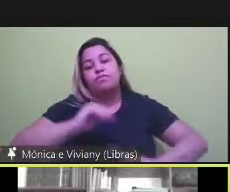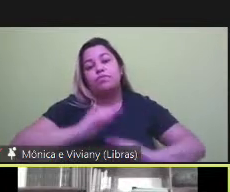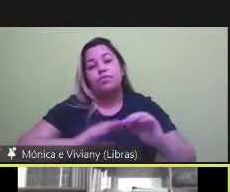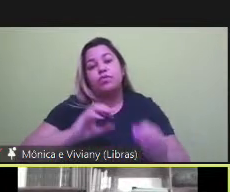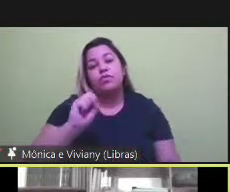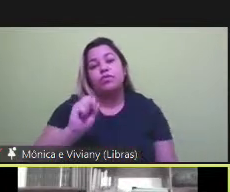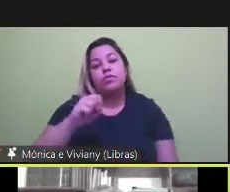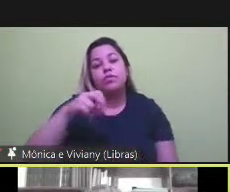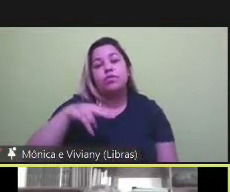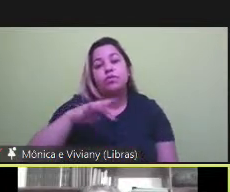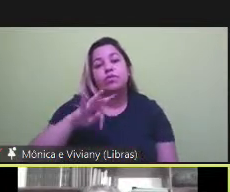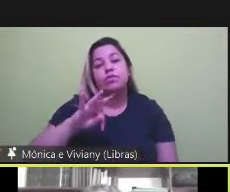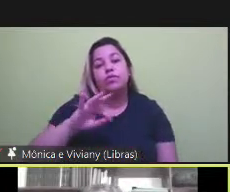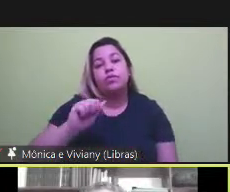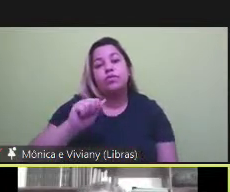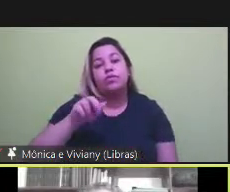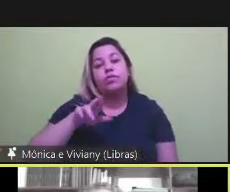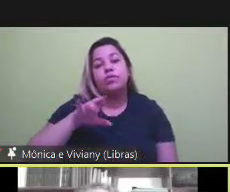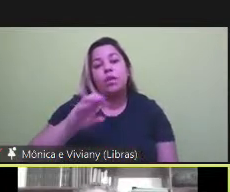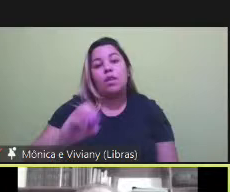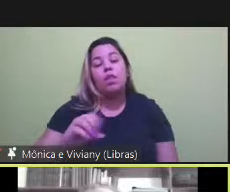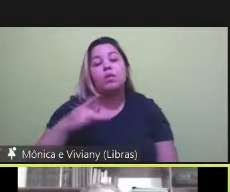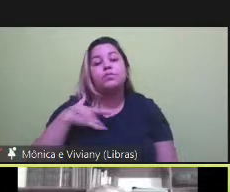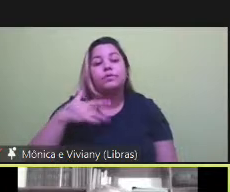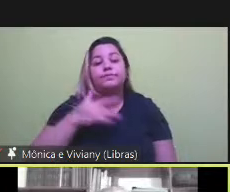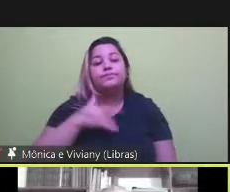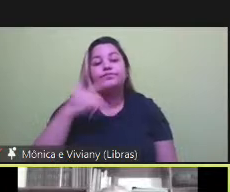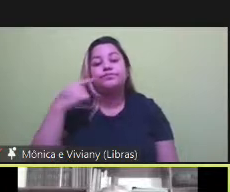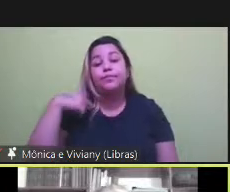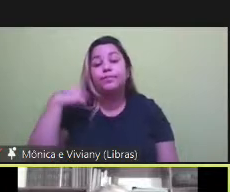primary healthcare also were part of this team,